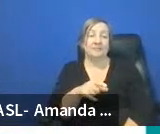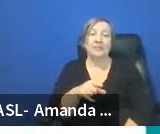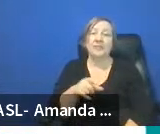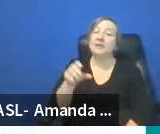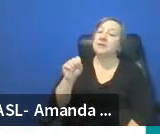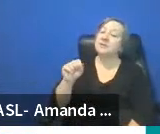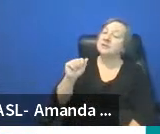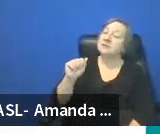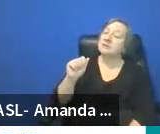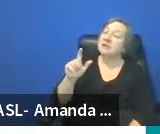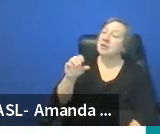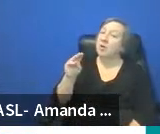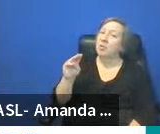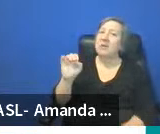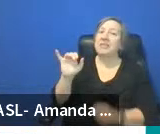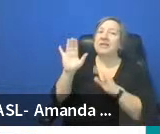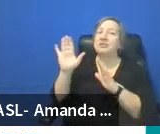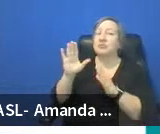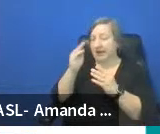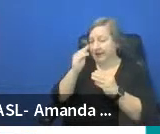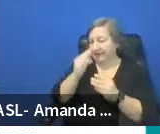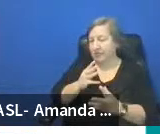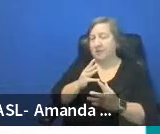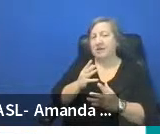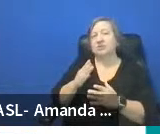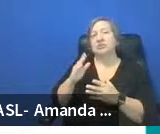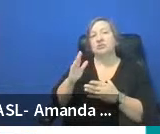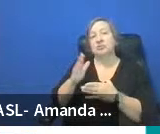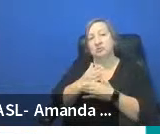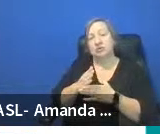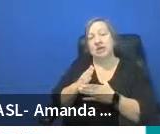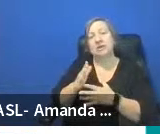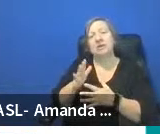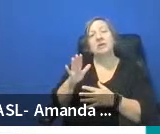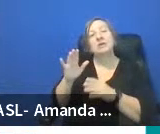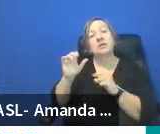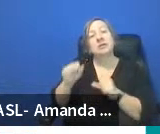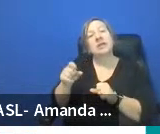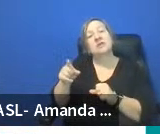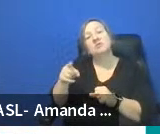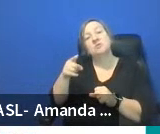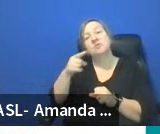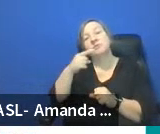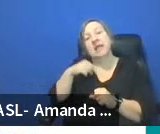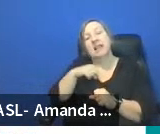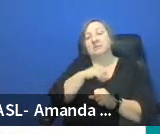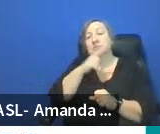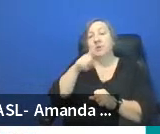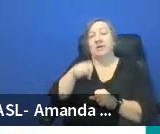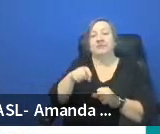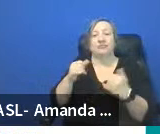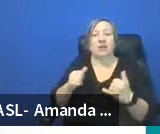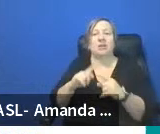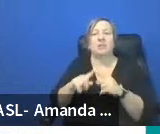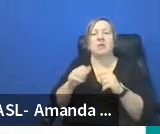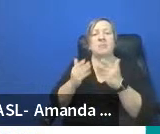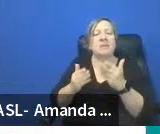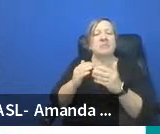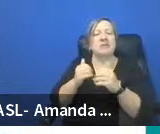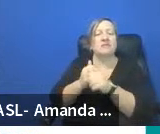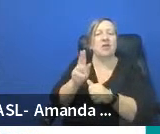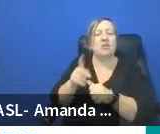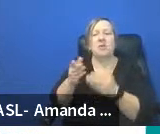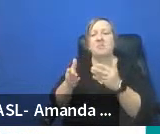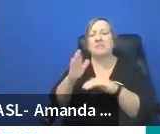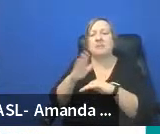Salome, that's great information that you just gave, by the way. Can you share, and you don't do it right now, but maybe in a follow-up, or maybe it's posted